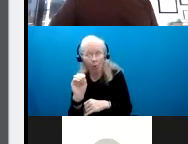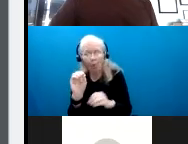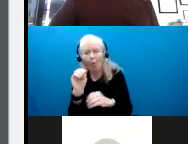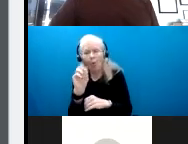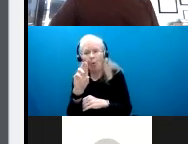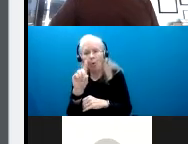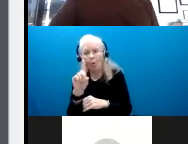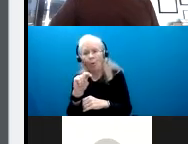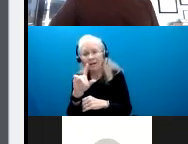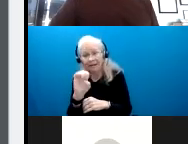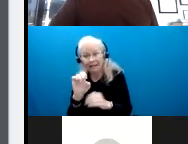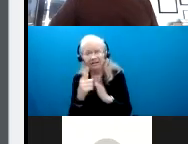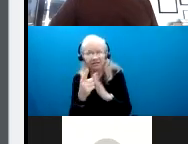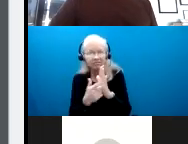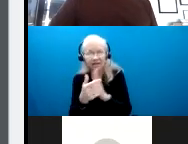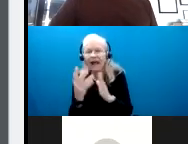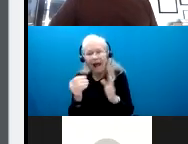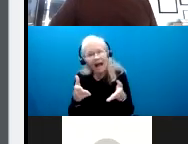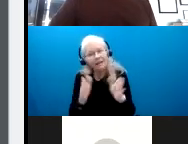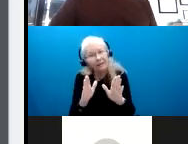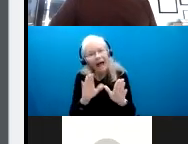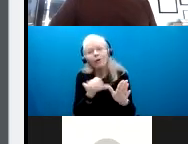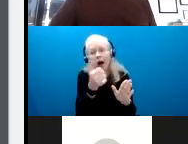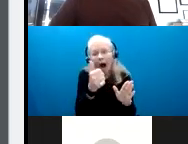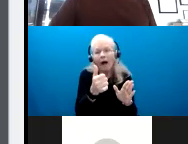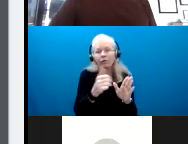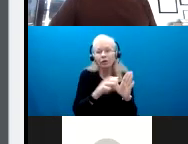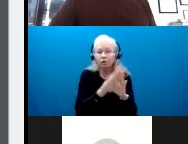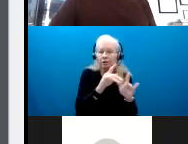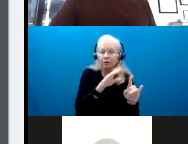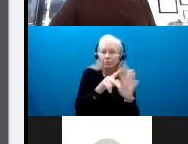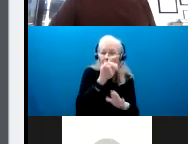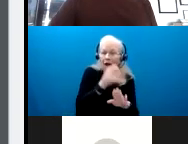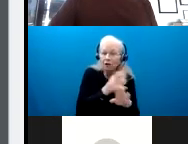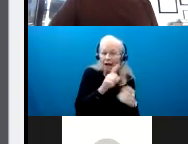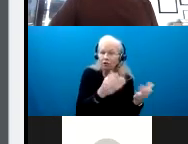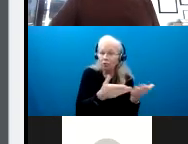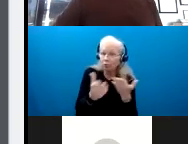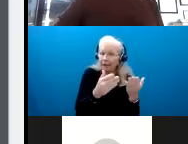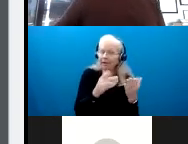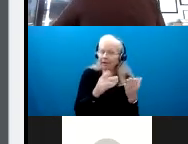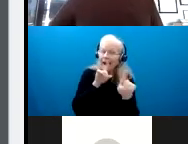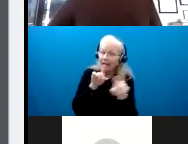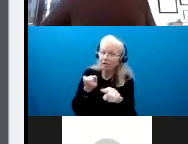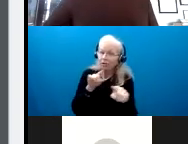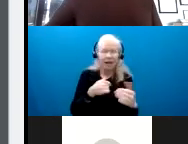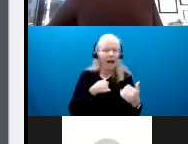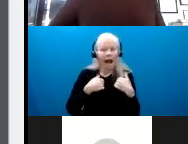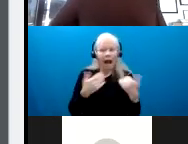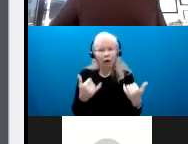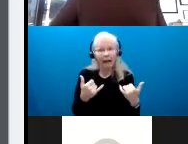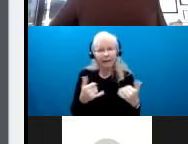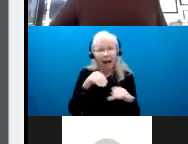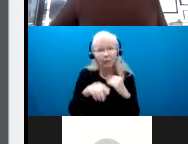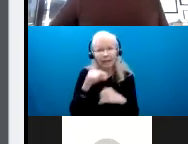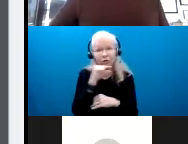bring other housing solutions to properties. I've got a project in Gresham right now where we're using Gresham's, it's